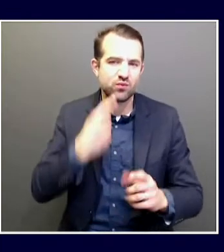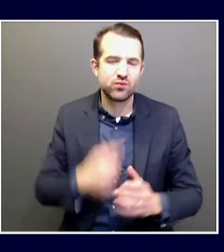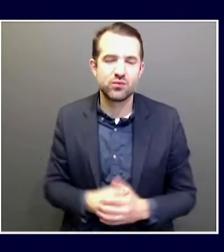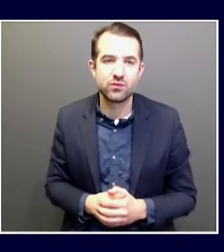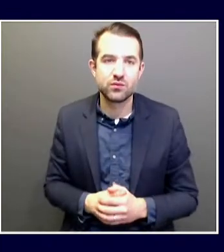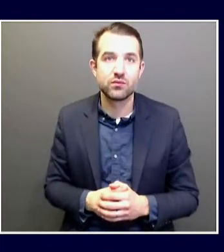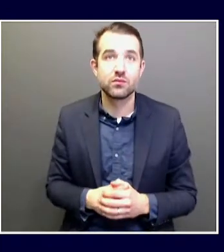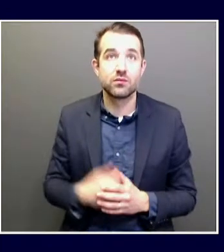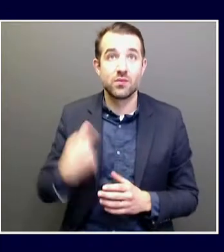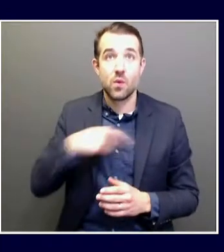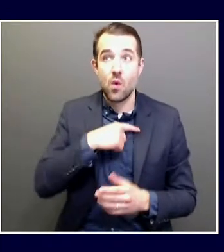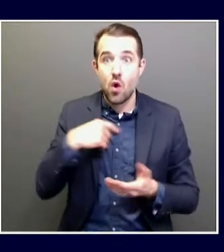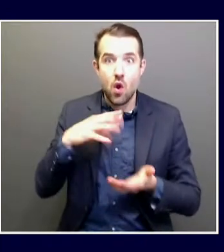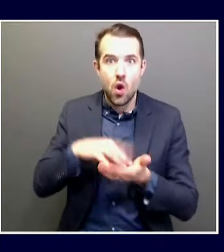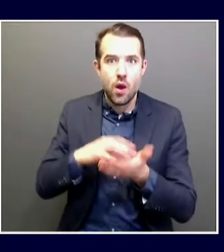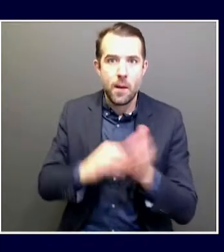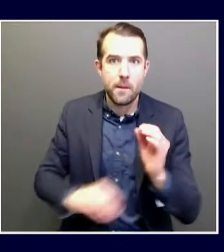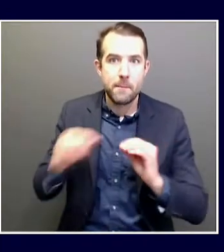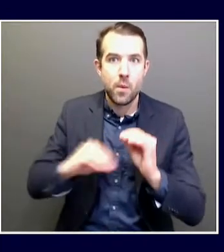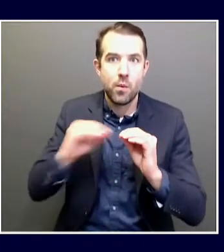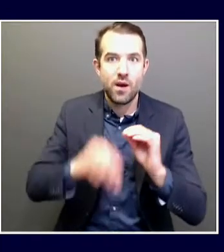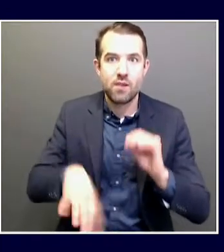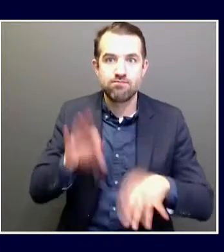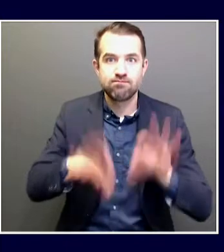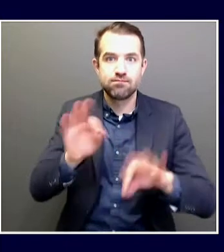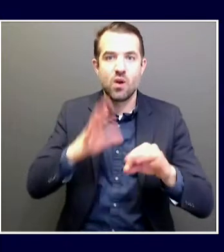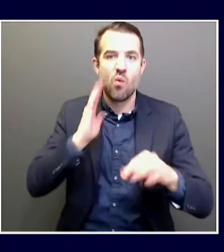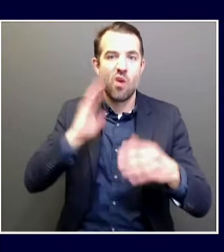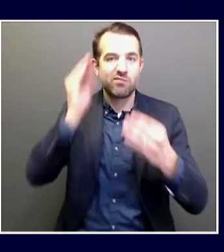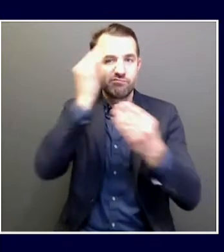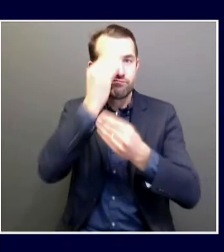detect more cases, we'll be here to provide you with the latest.